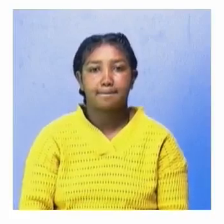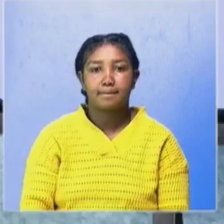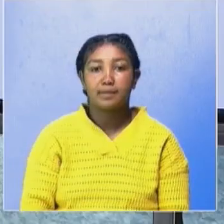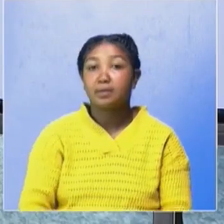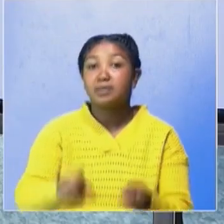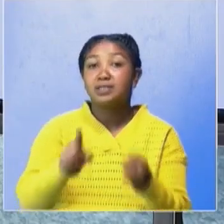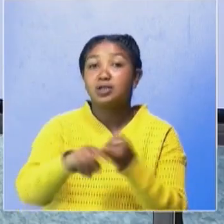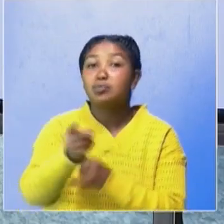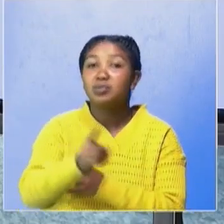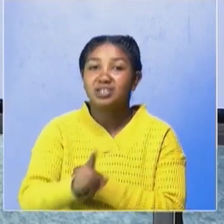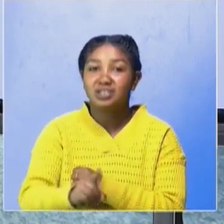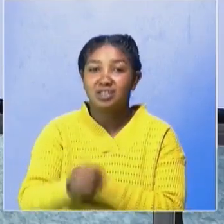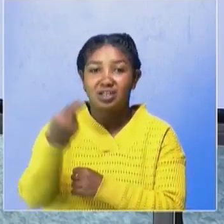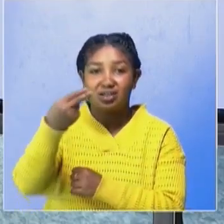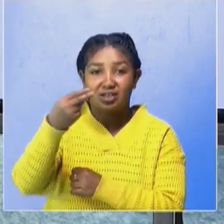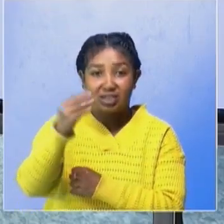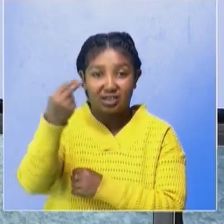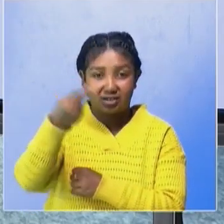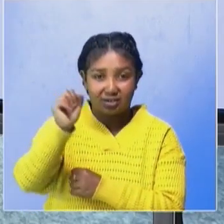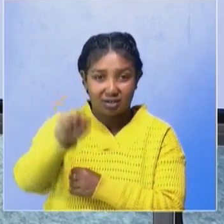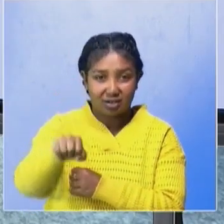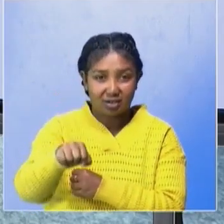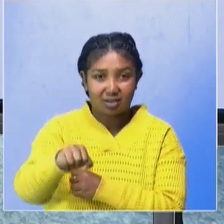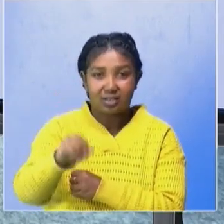Ending with what?